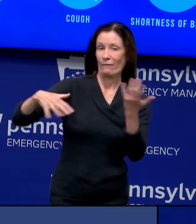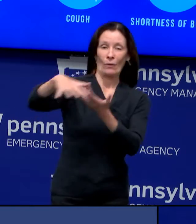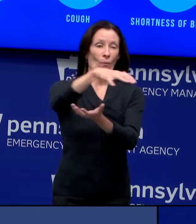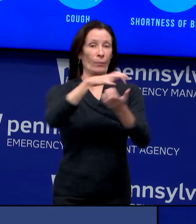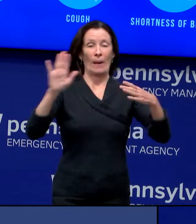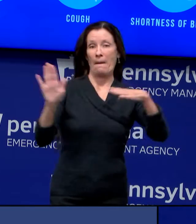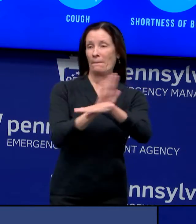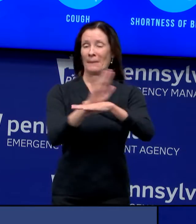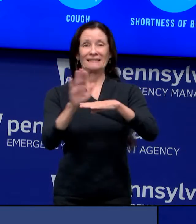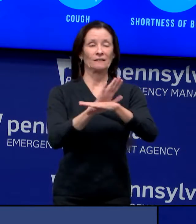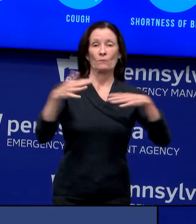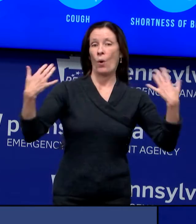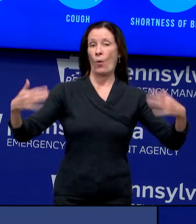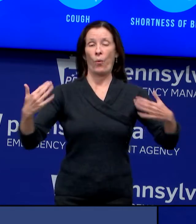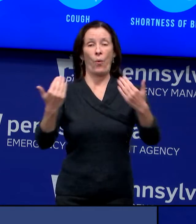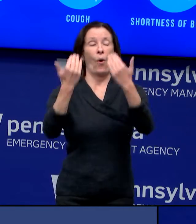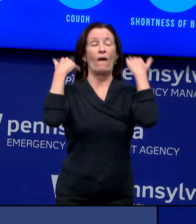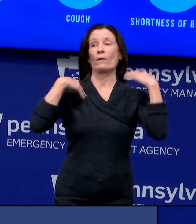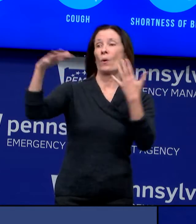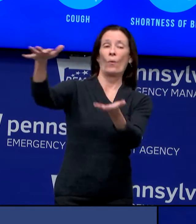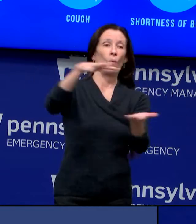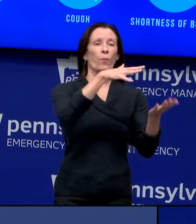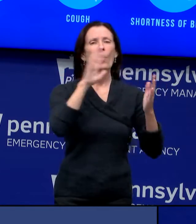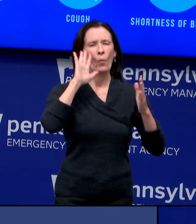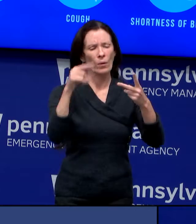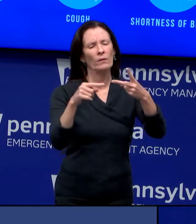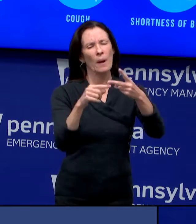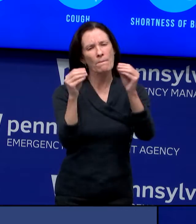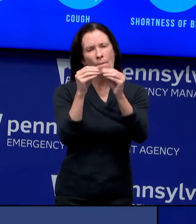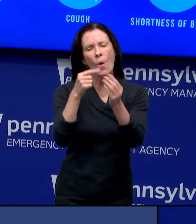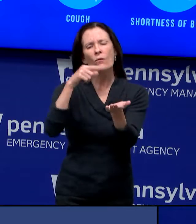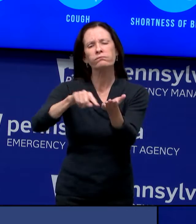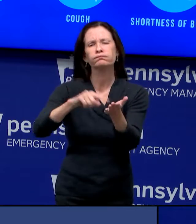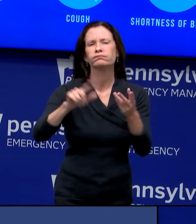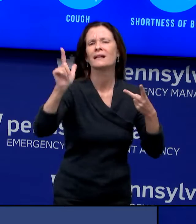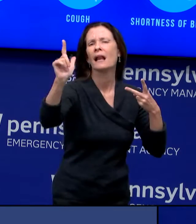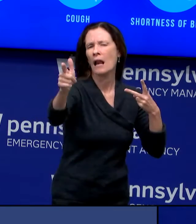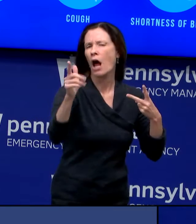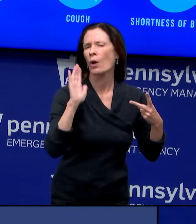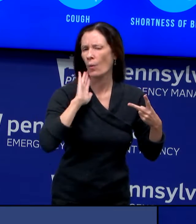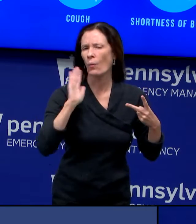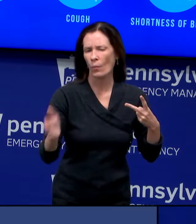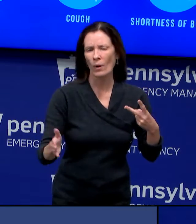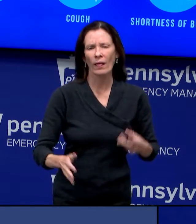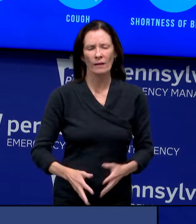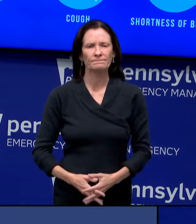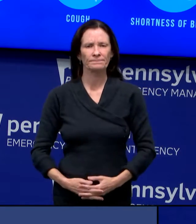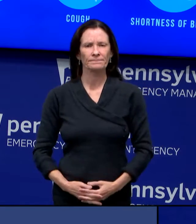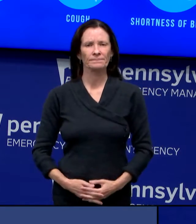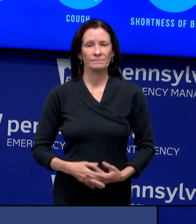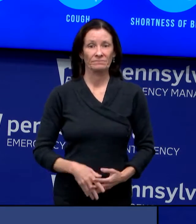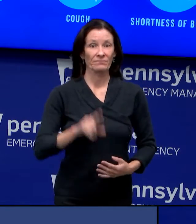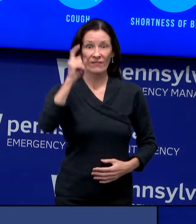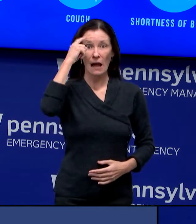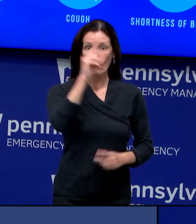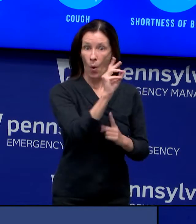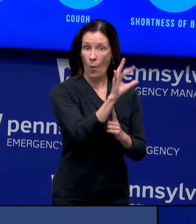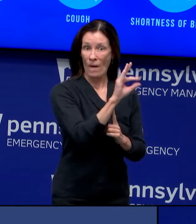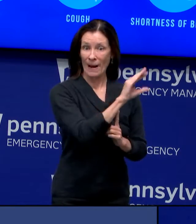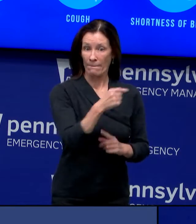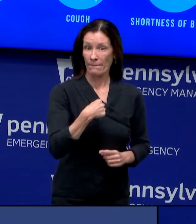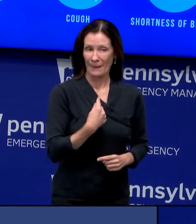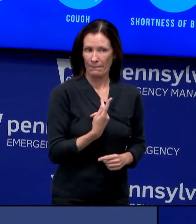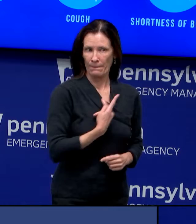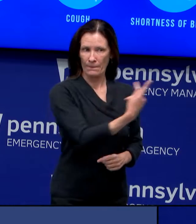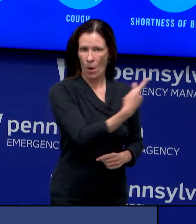and the governor is making, we actually rely upon the confirmed case counts. And probable cases make up less than 2%